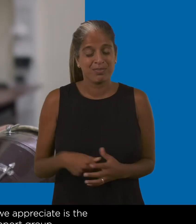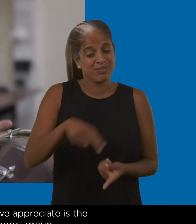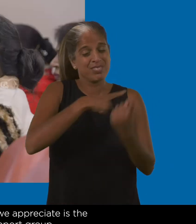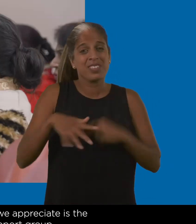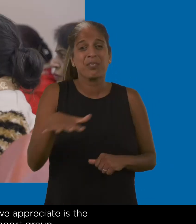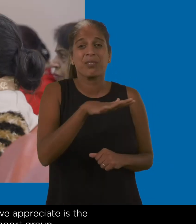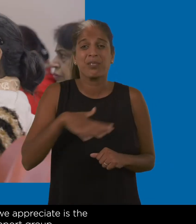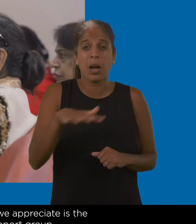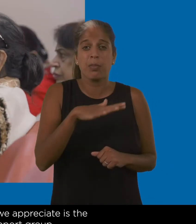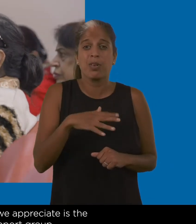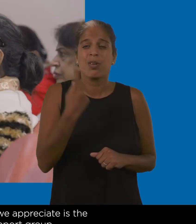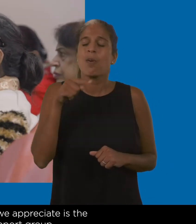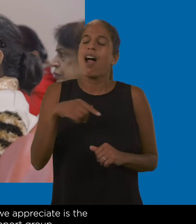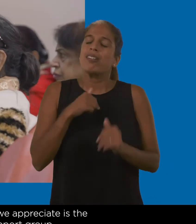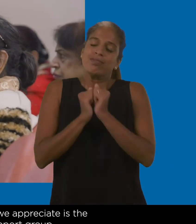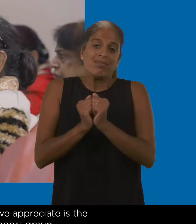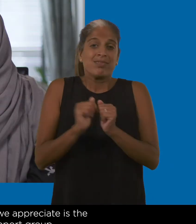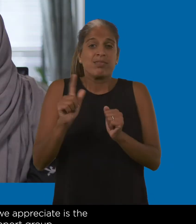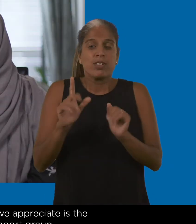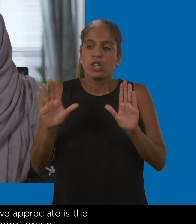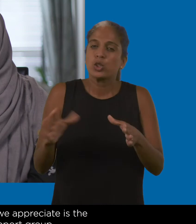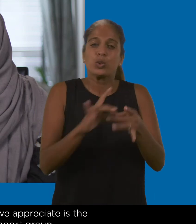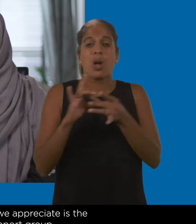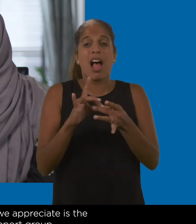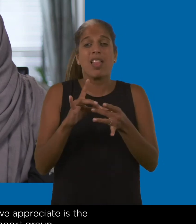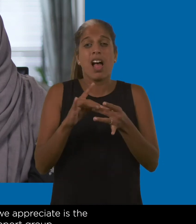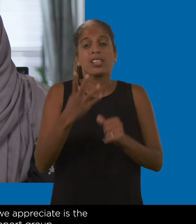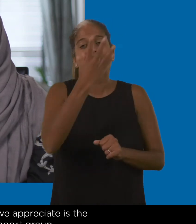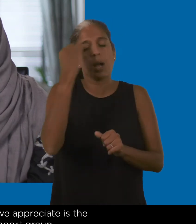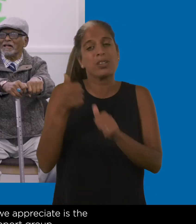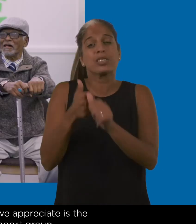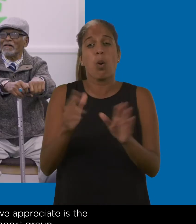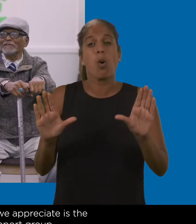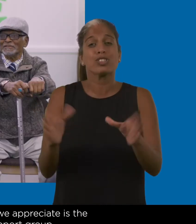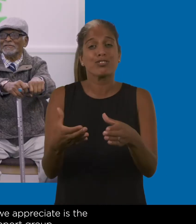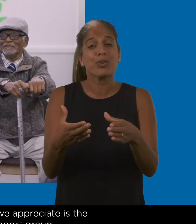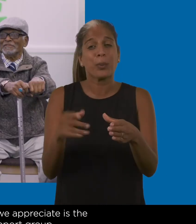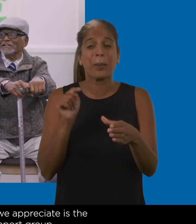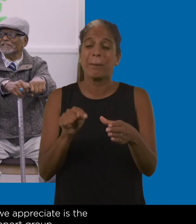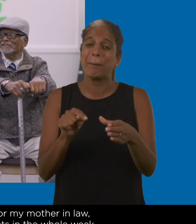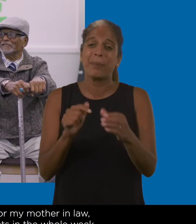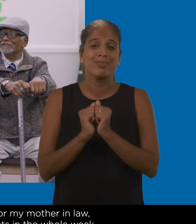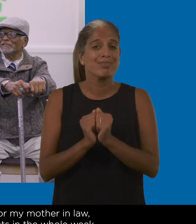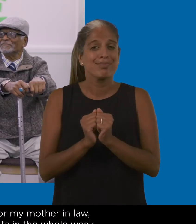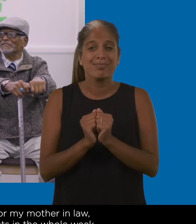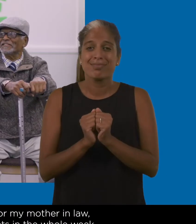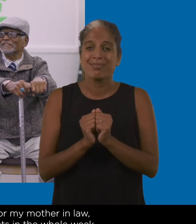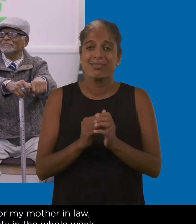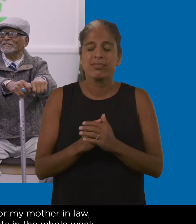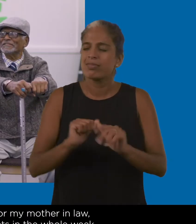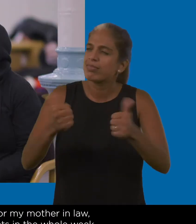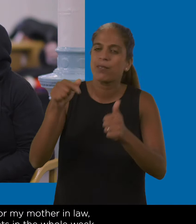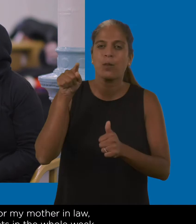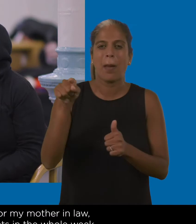As a family, one of the things we appreciate is the Together Dementia Support Group. It was much needed